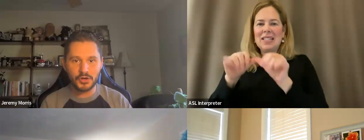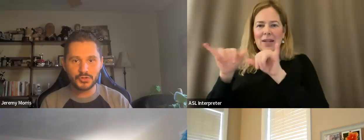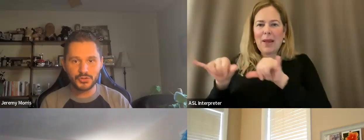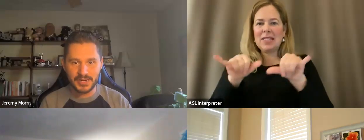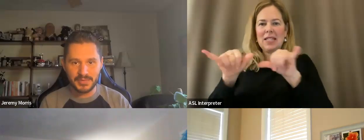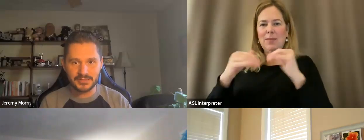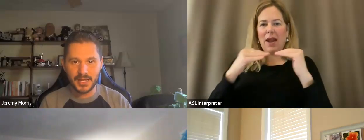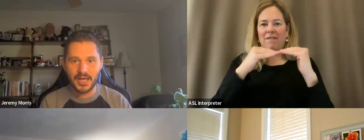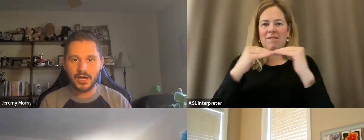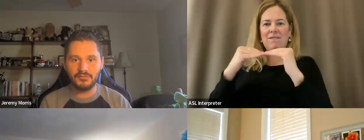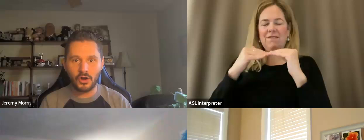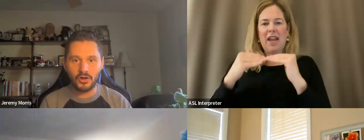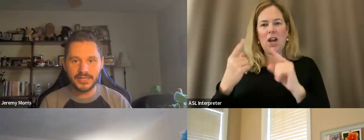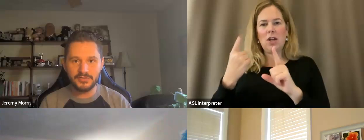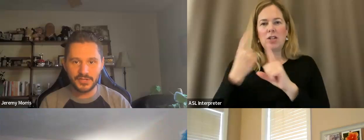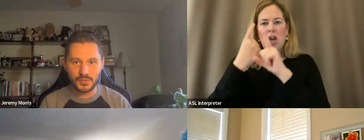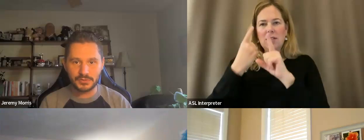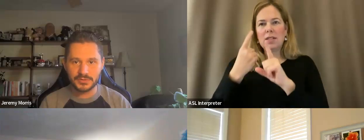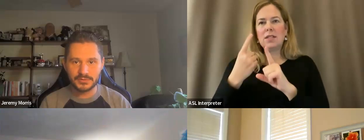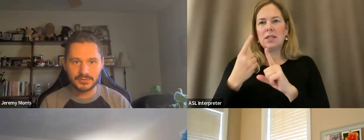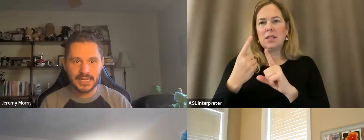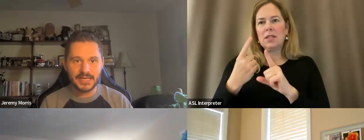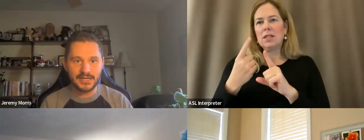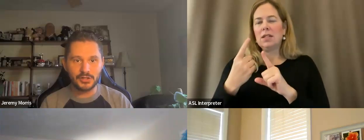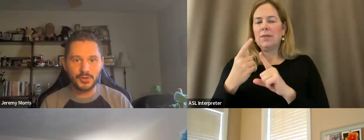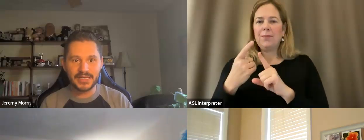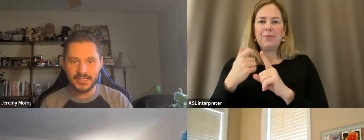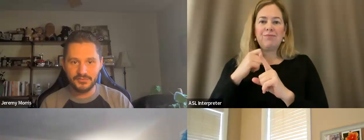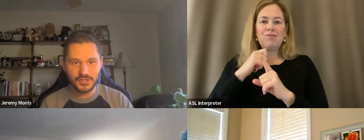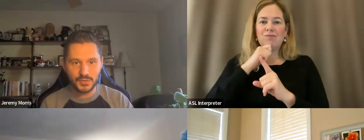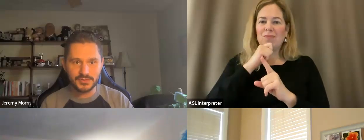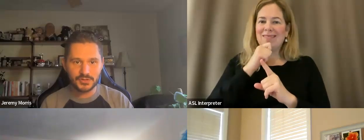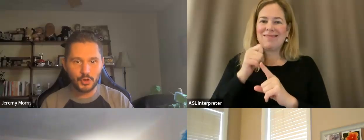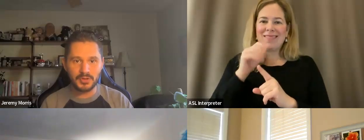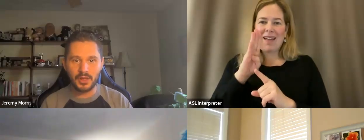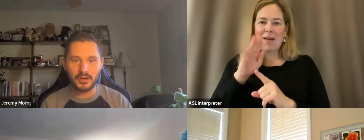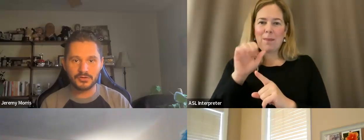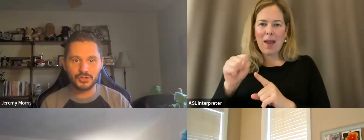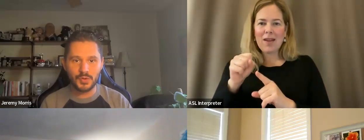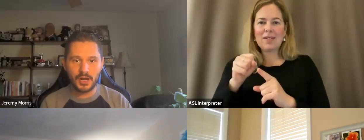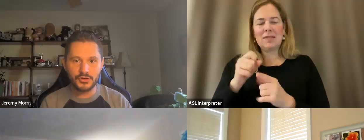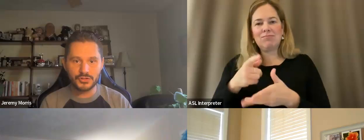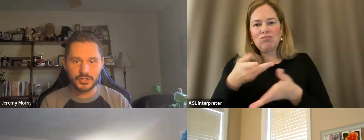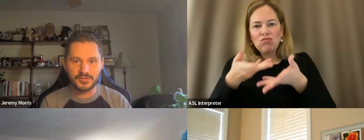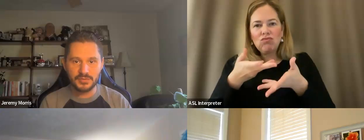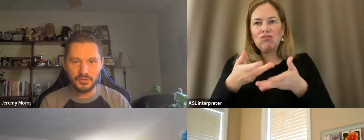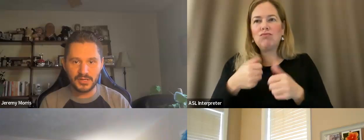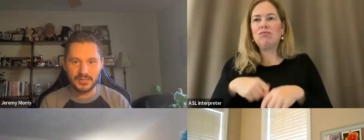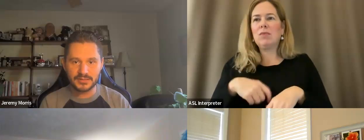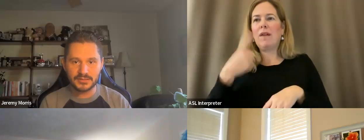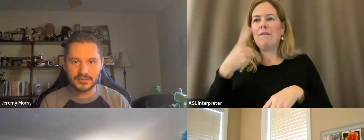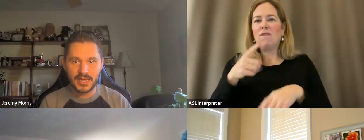and impartial treatment of all individuals, including individuals who belong to